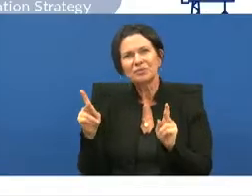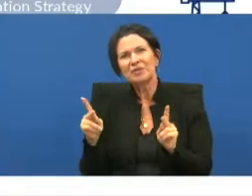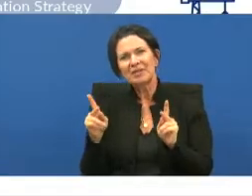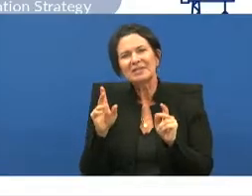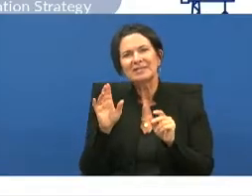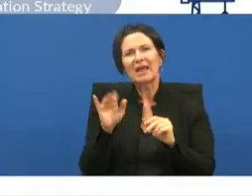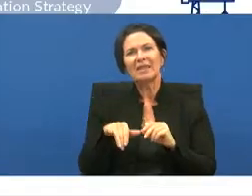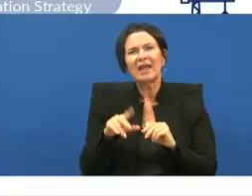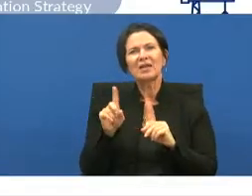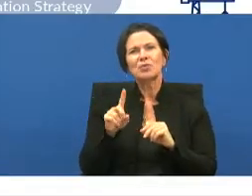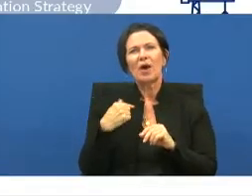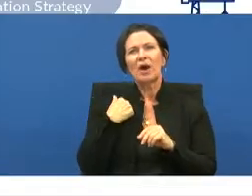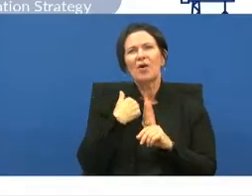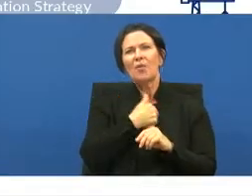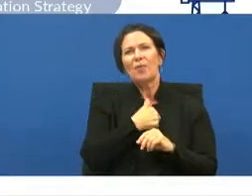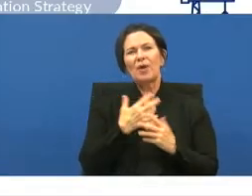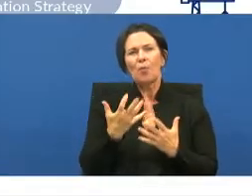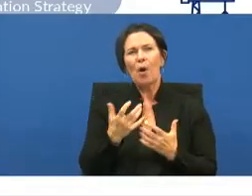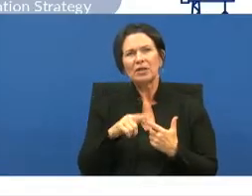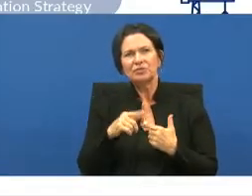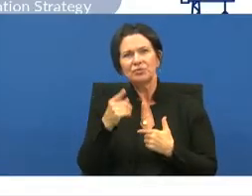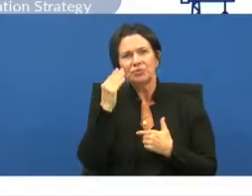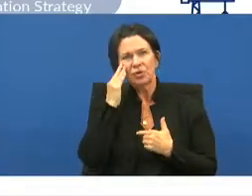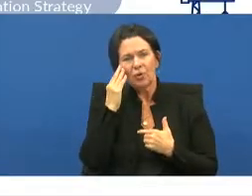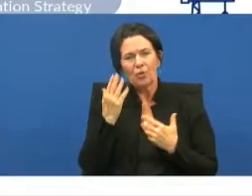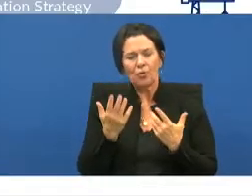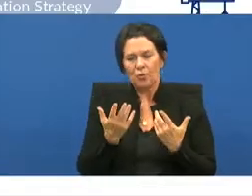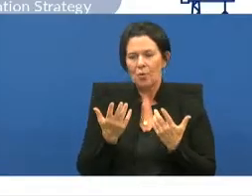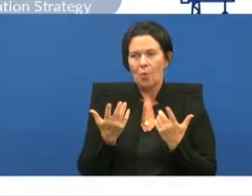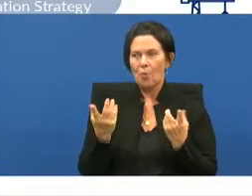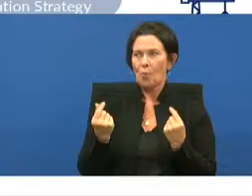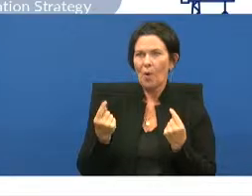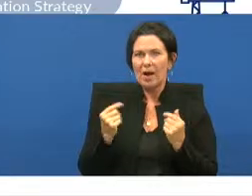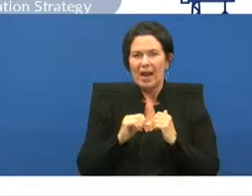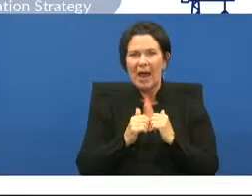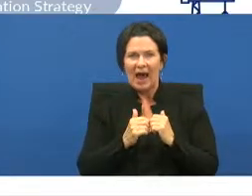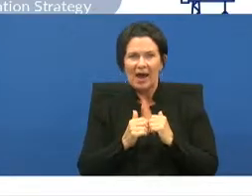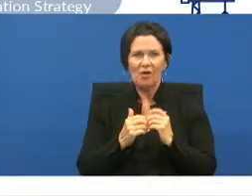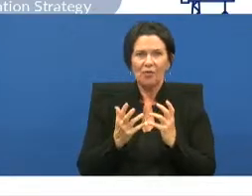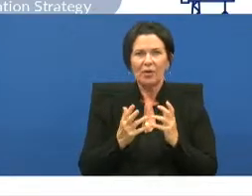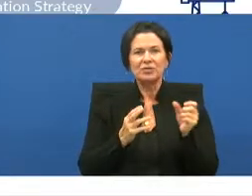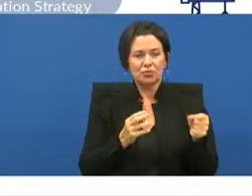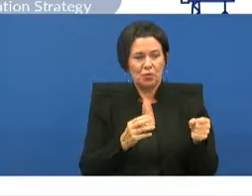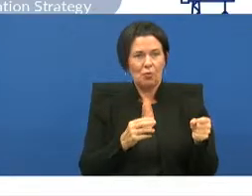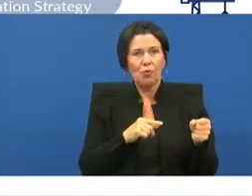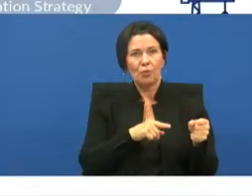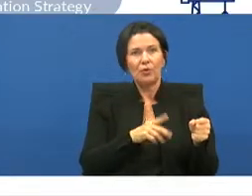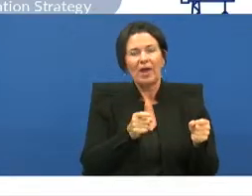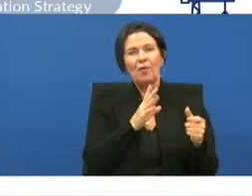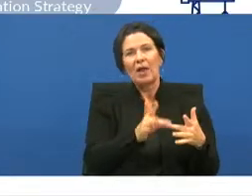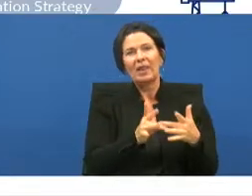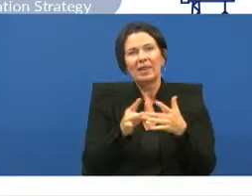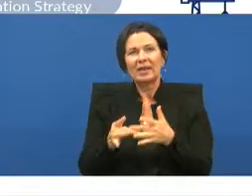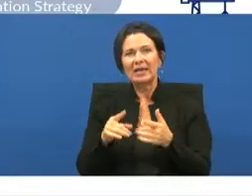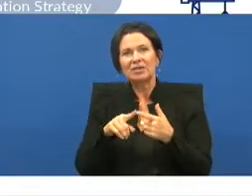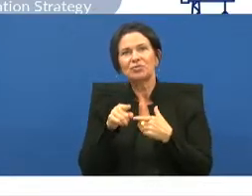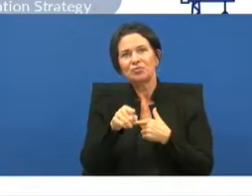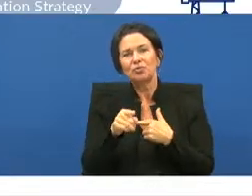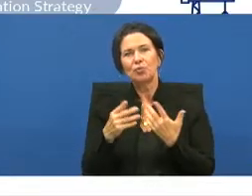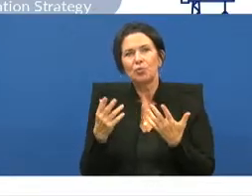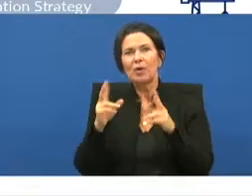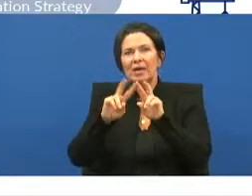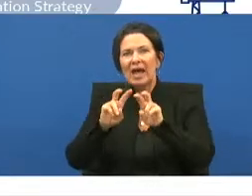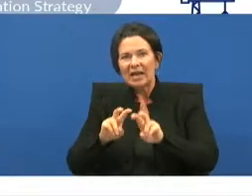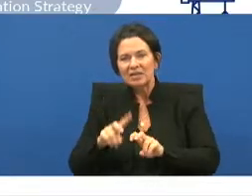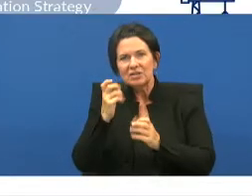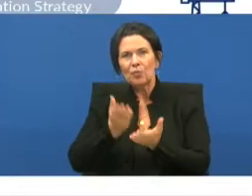destination placemaking bucket that then leads into those feasibility studies, which we've already done, then leads into the development advisory and